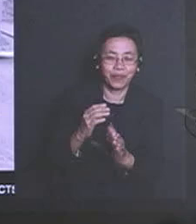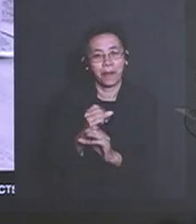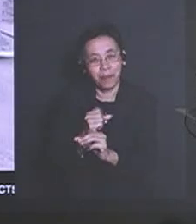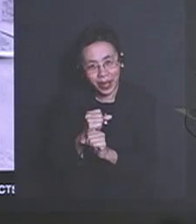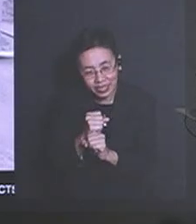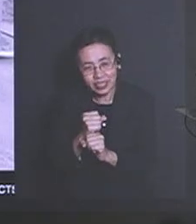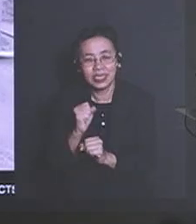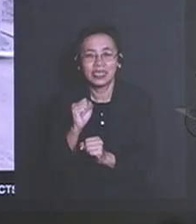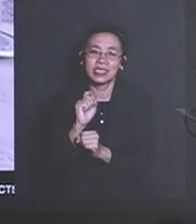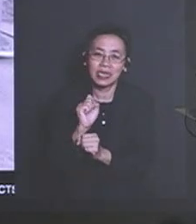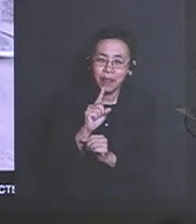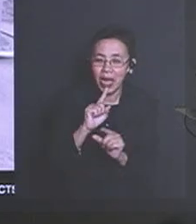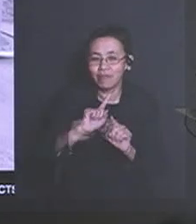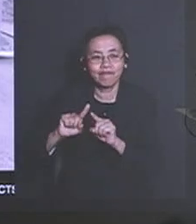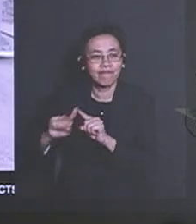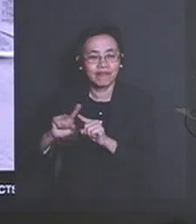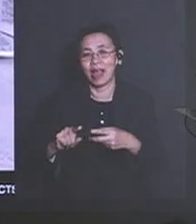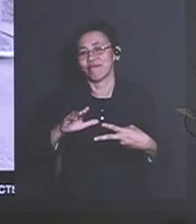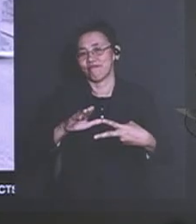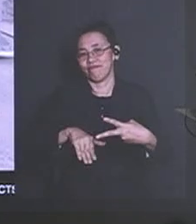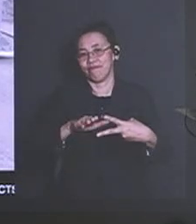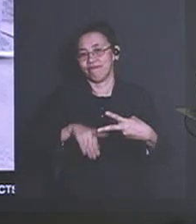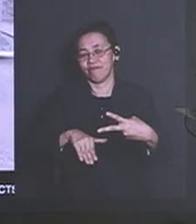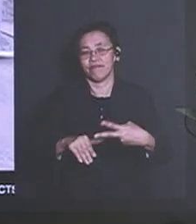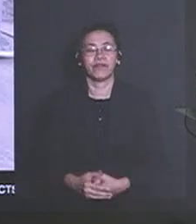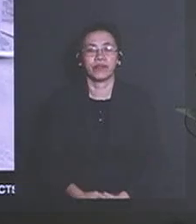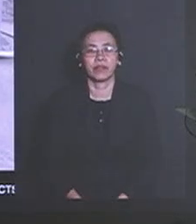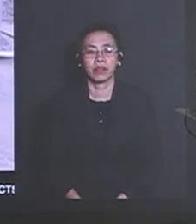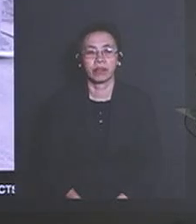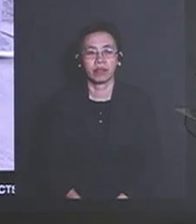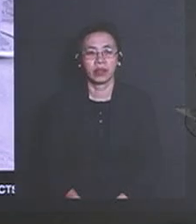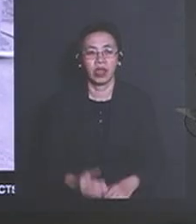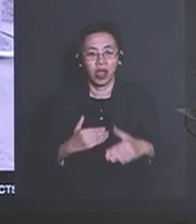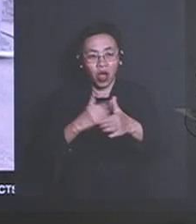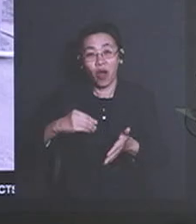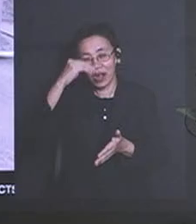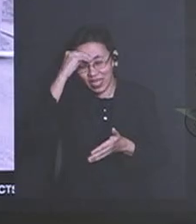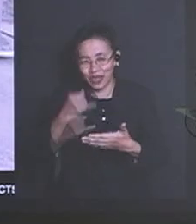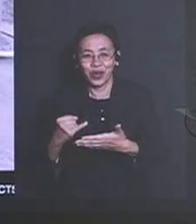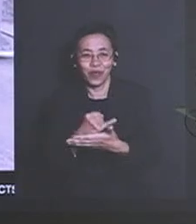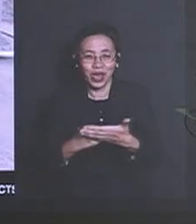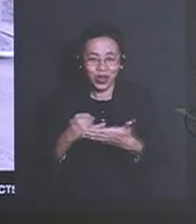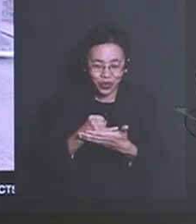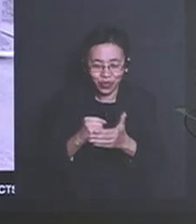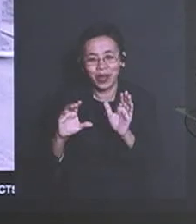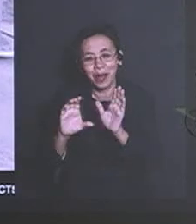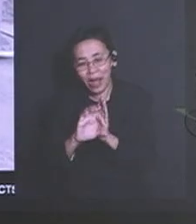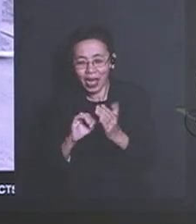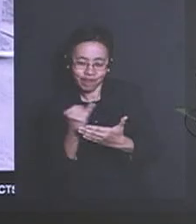The bigger art classroom, the workshop, the exhibition space are combined into one big art space.